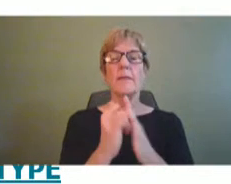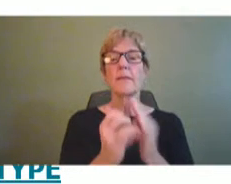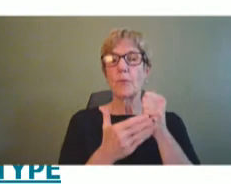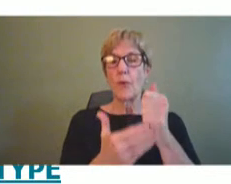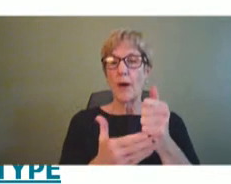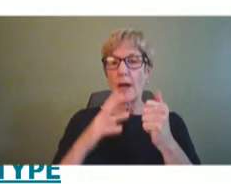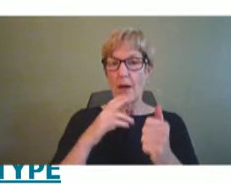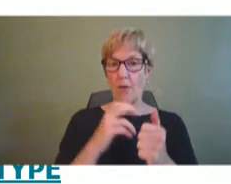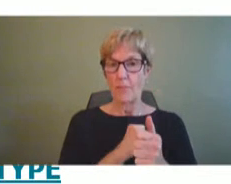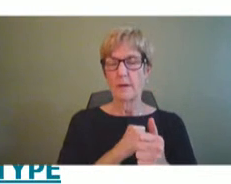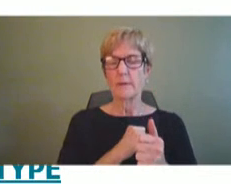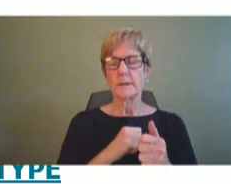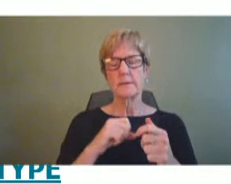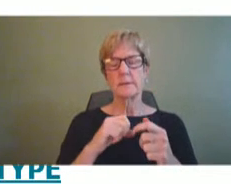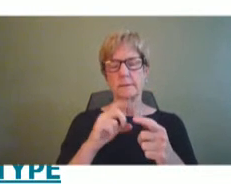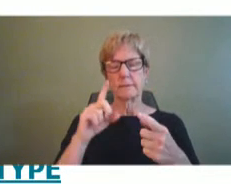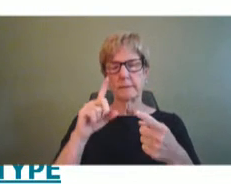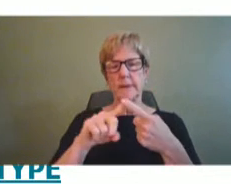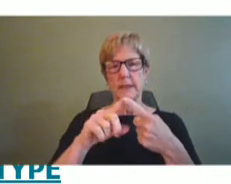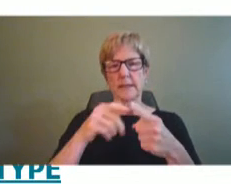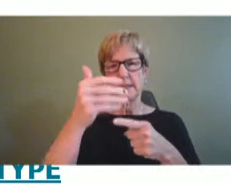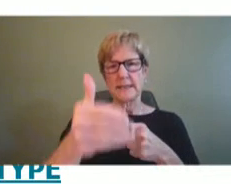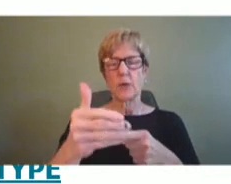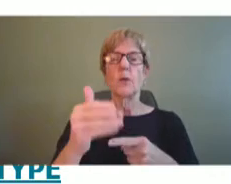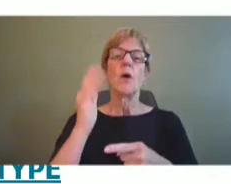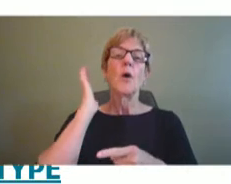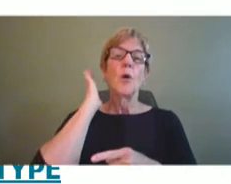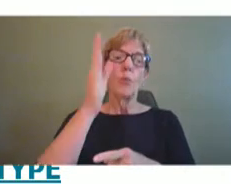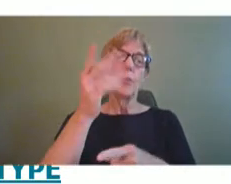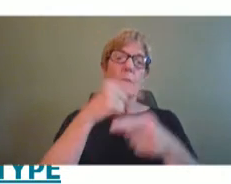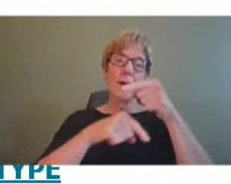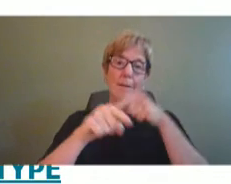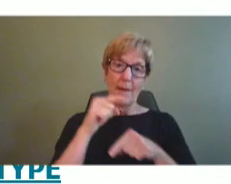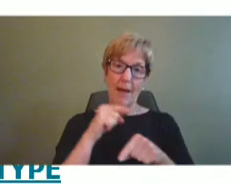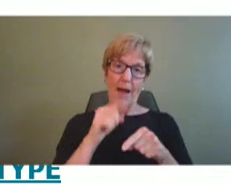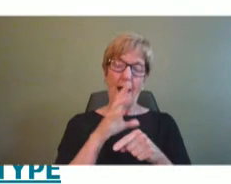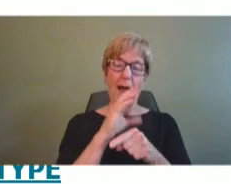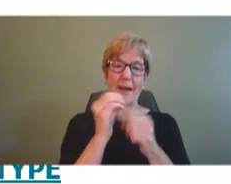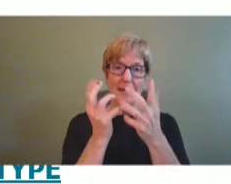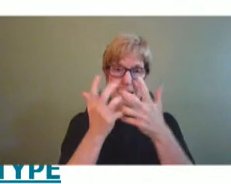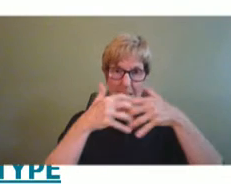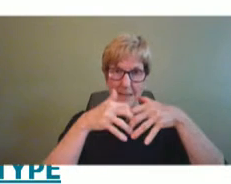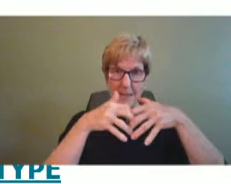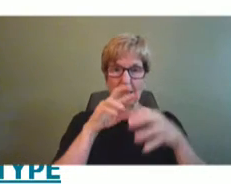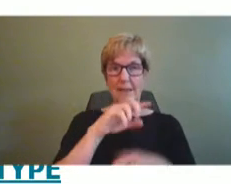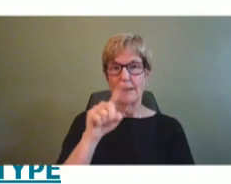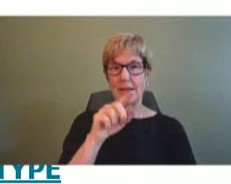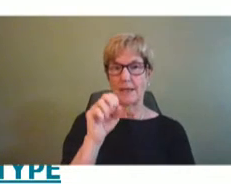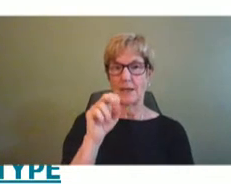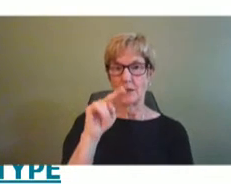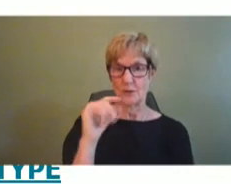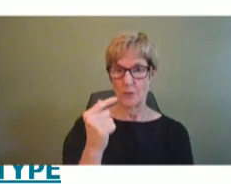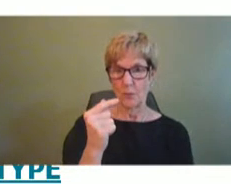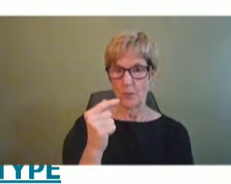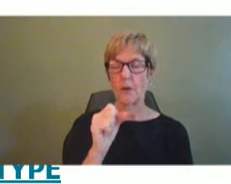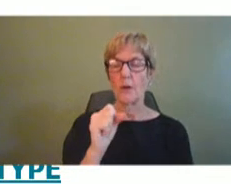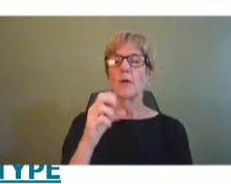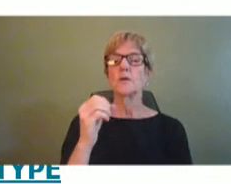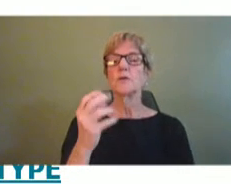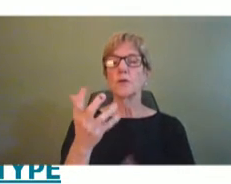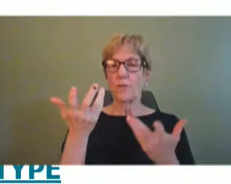meantime we will eventually be coming back and aligning the zoning so that if you are in one of those